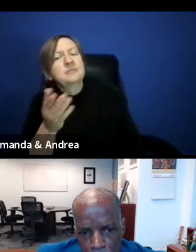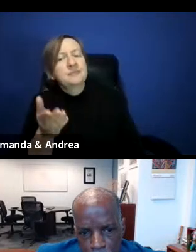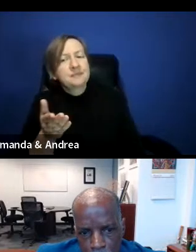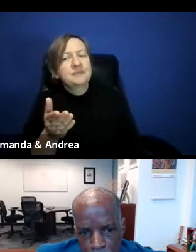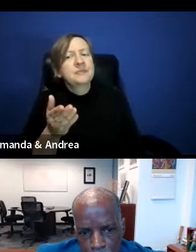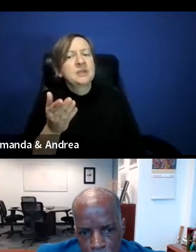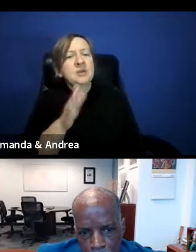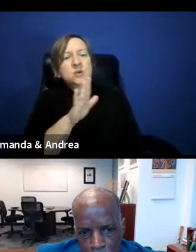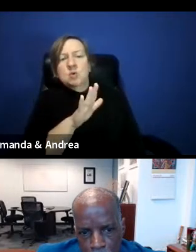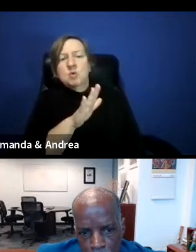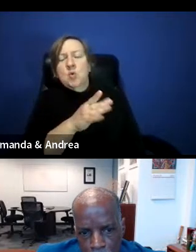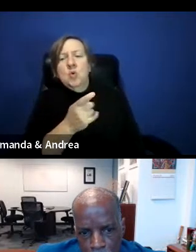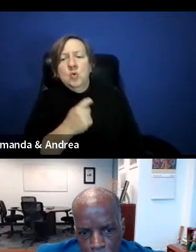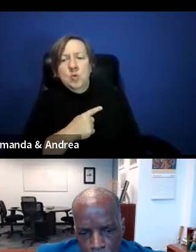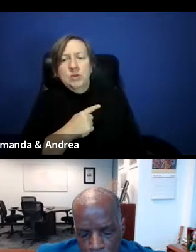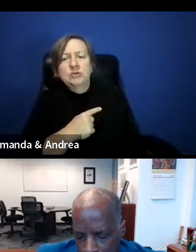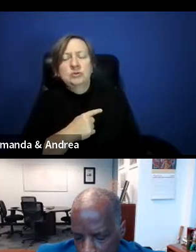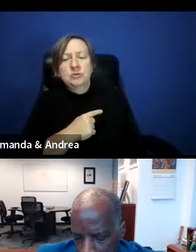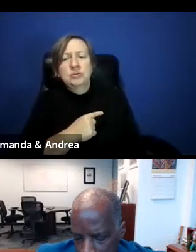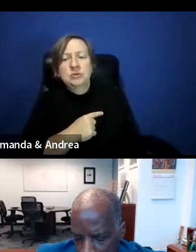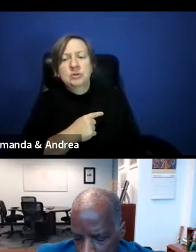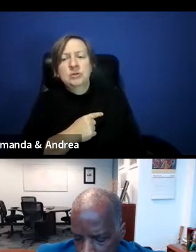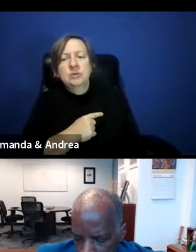Your question is a